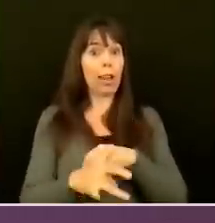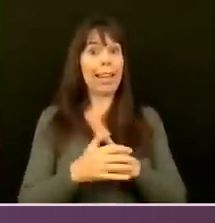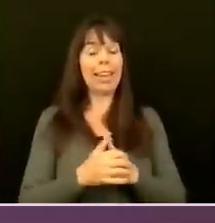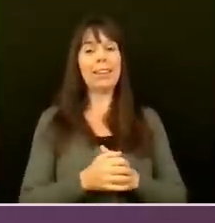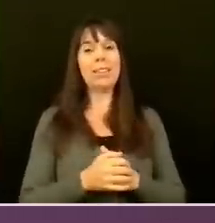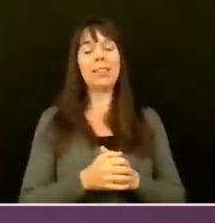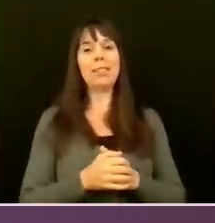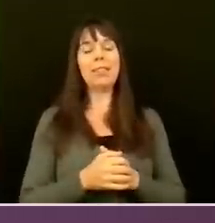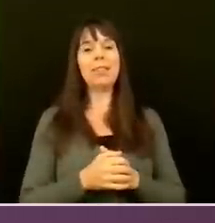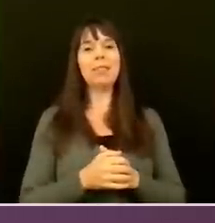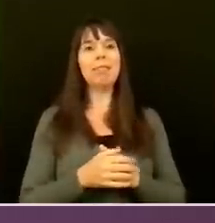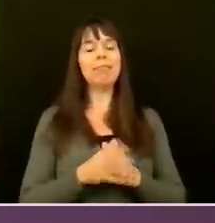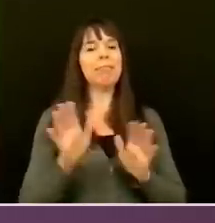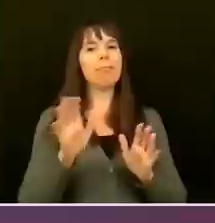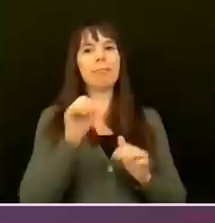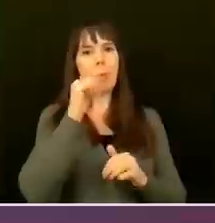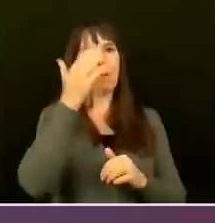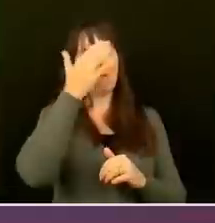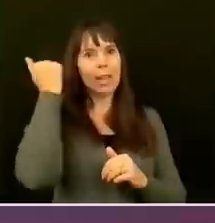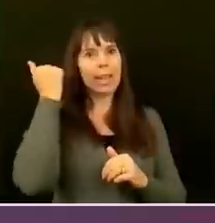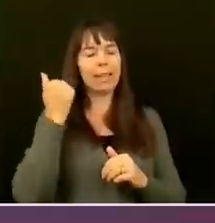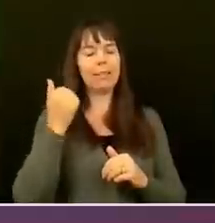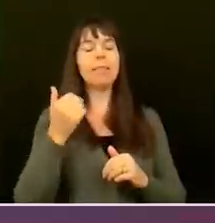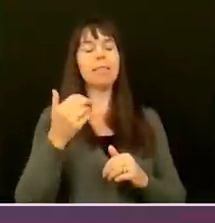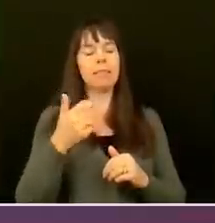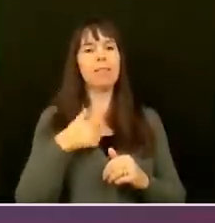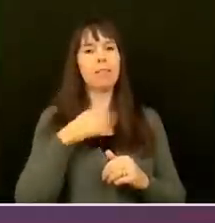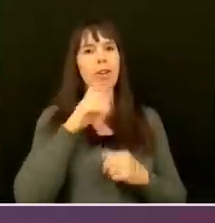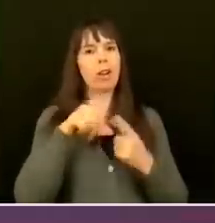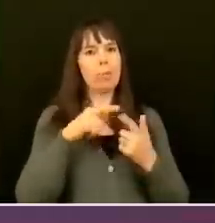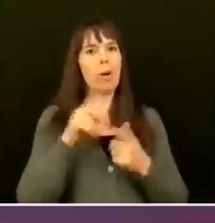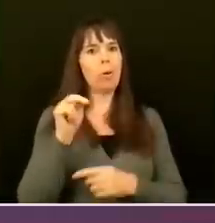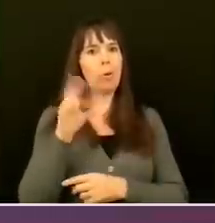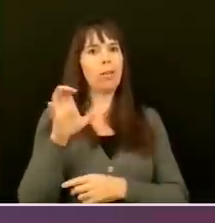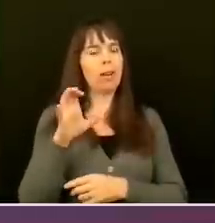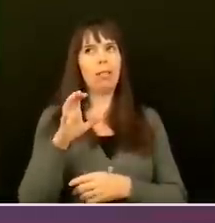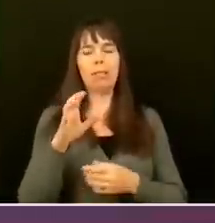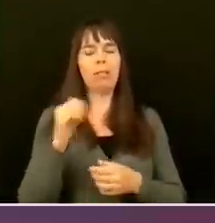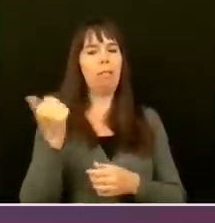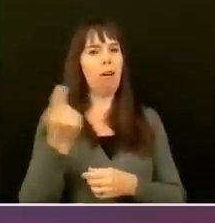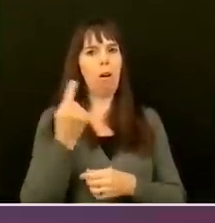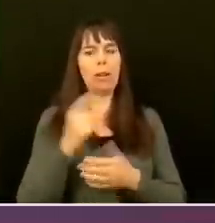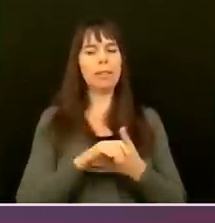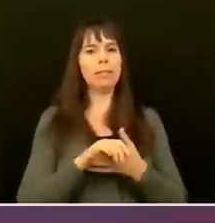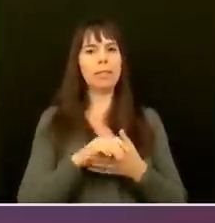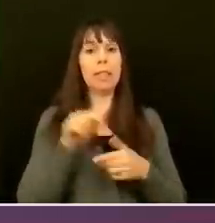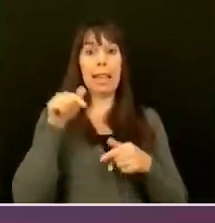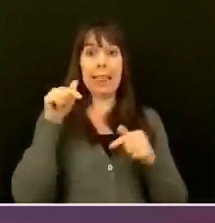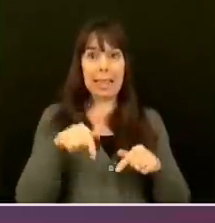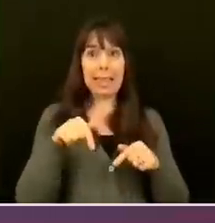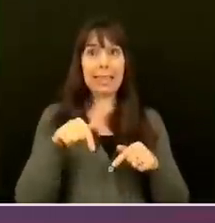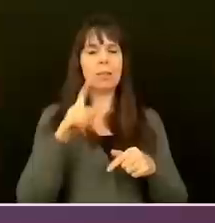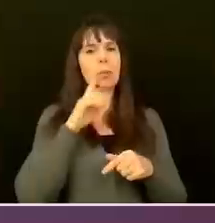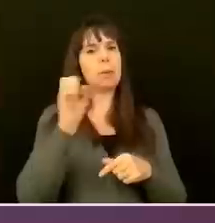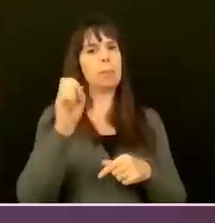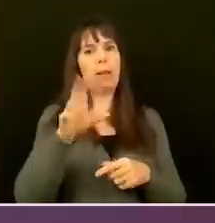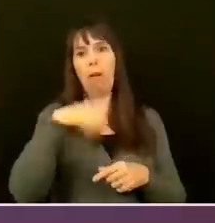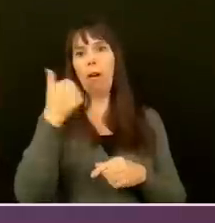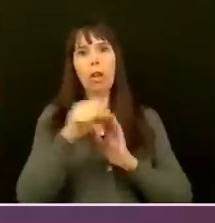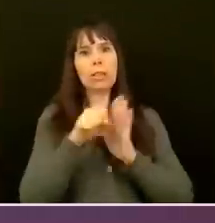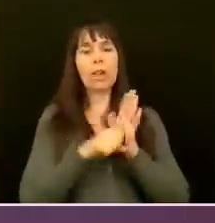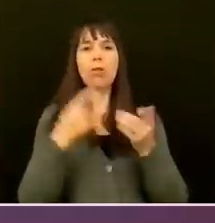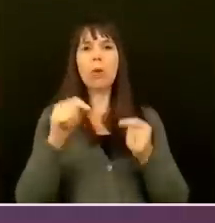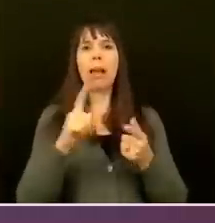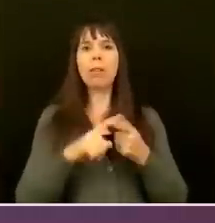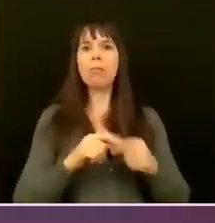Because let's not forget, and I talk about North Carolina all the time, how this and so many other states tried to get in the